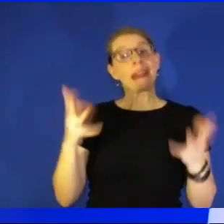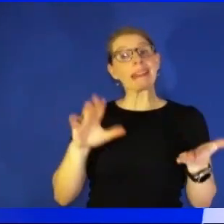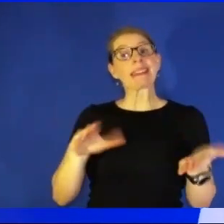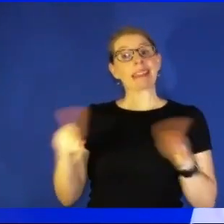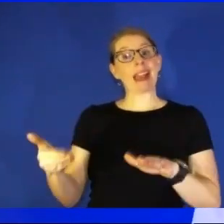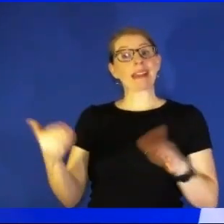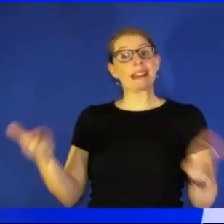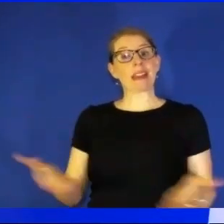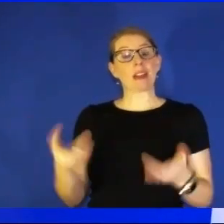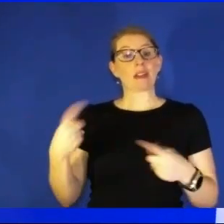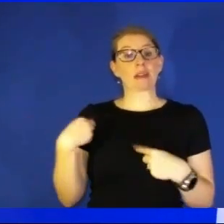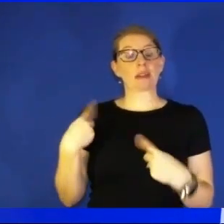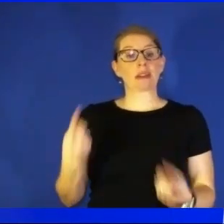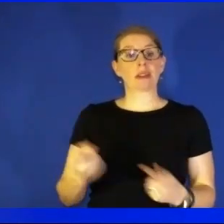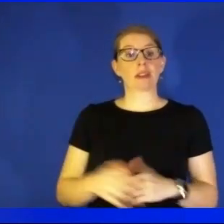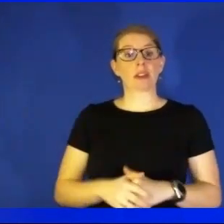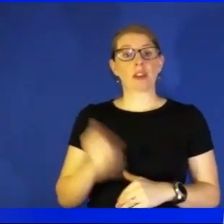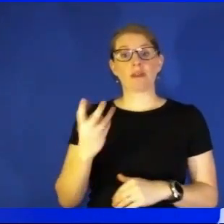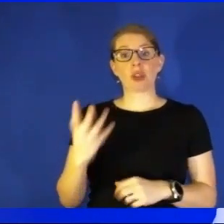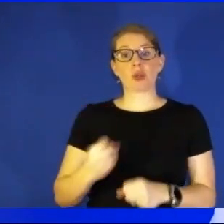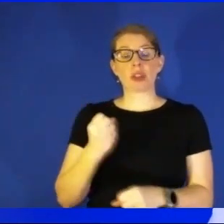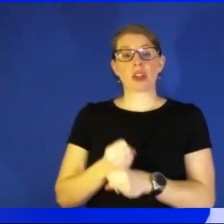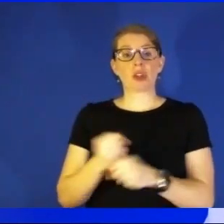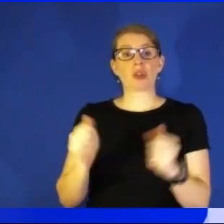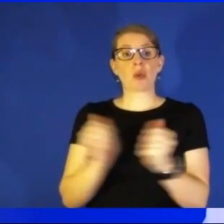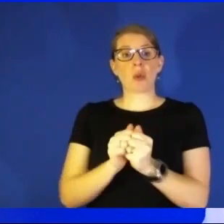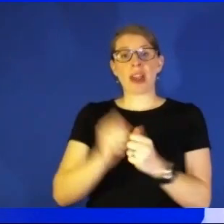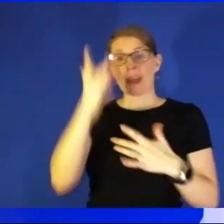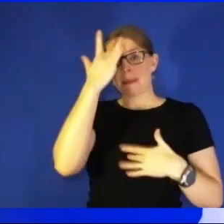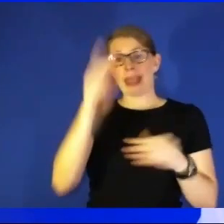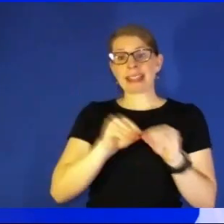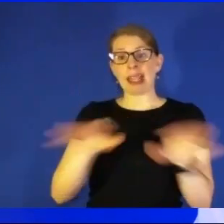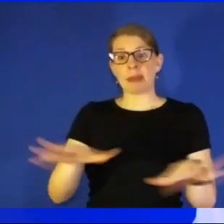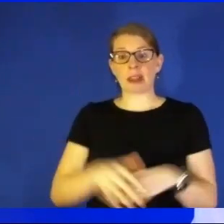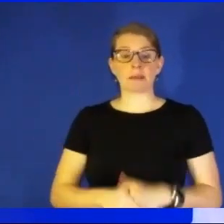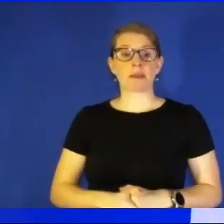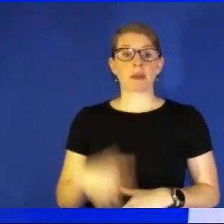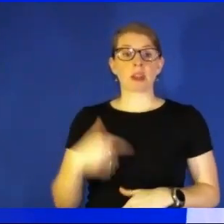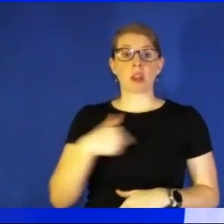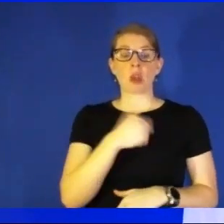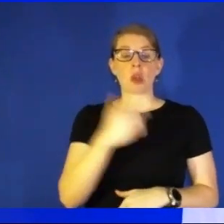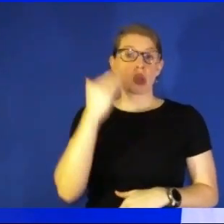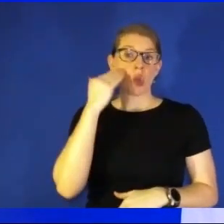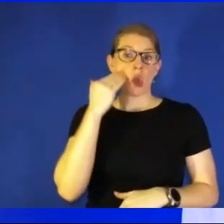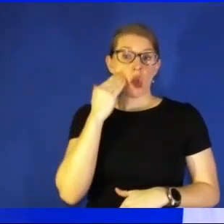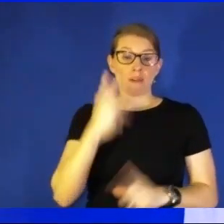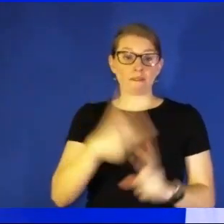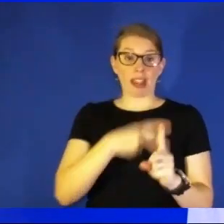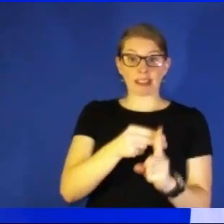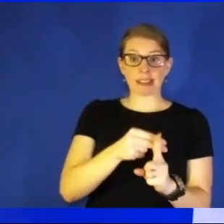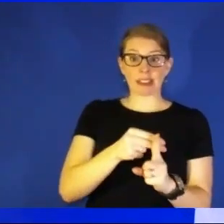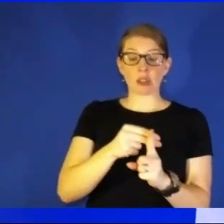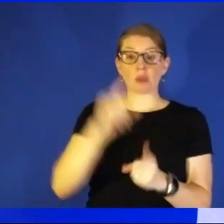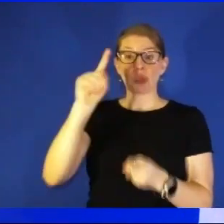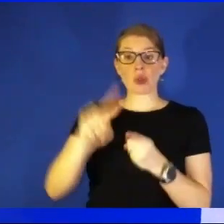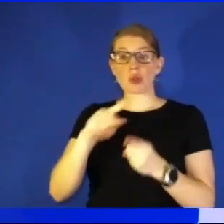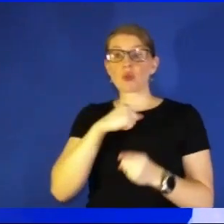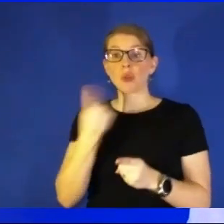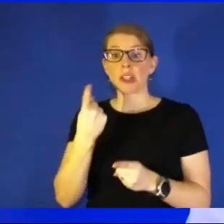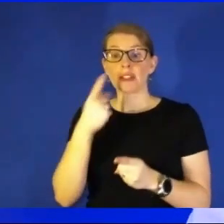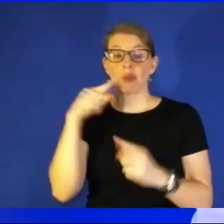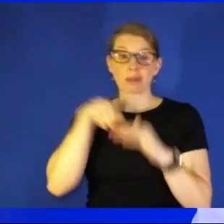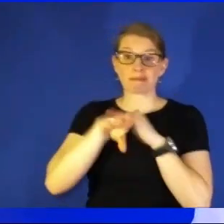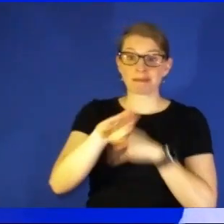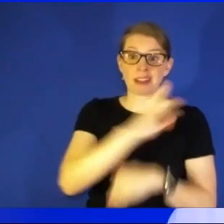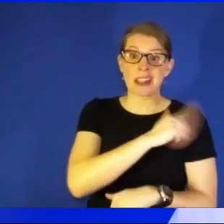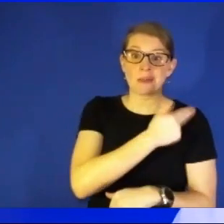past couple years with the pandemic. We know that vaccines reduce your risk of coming to the hospital and dying.